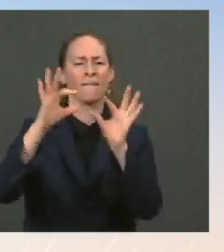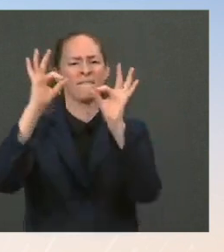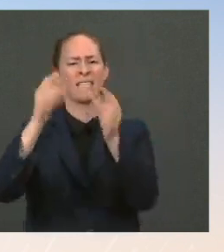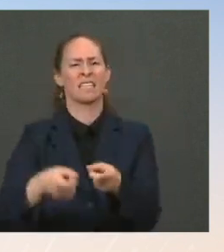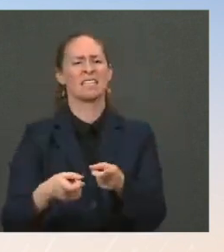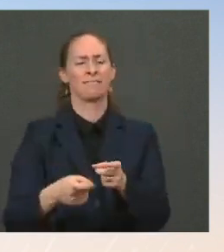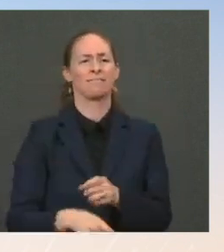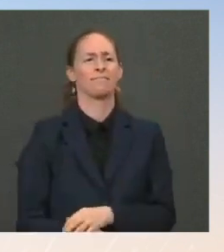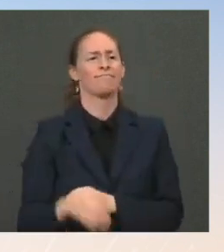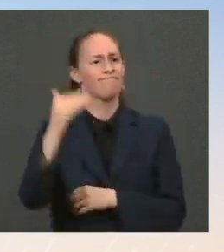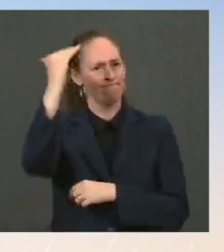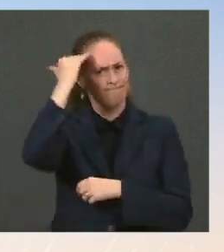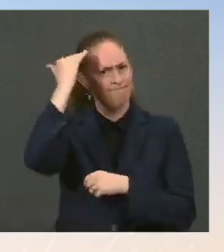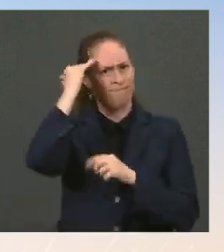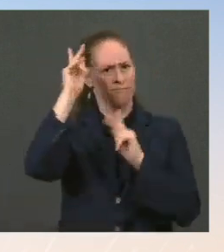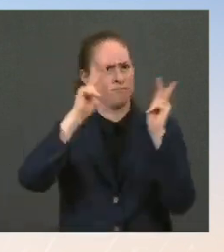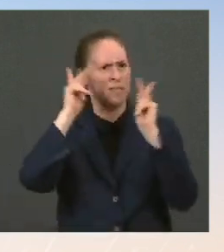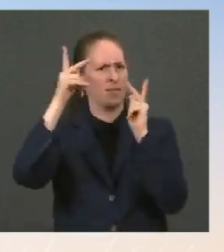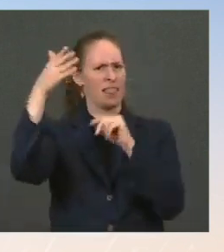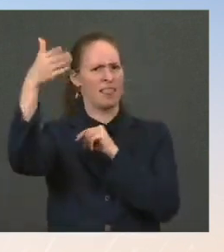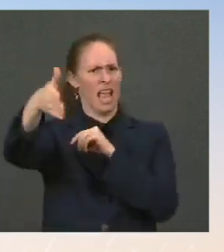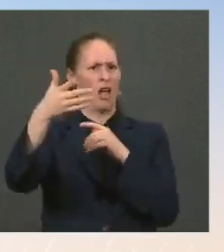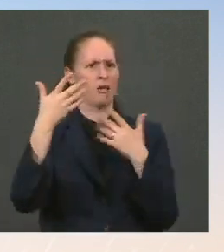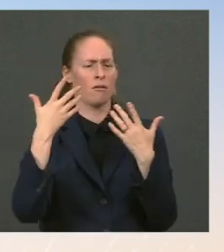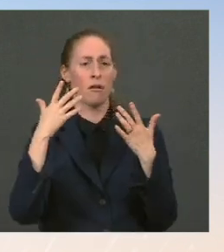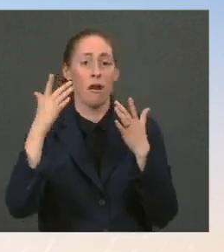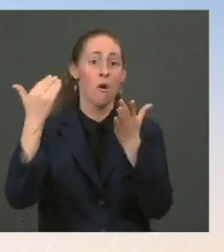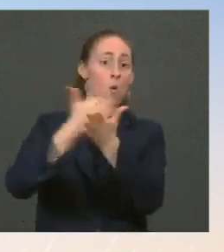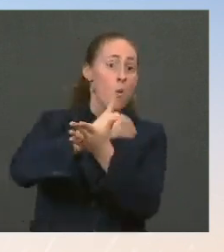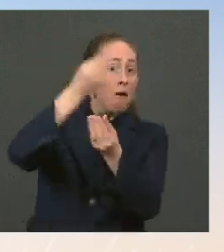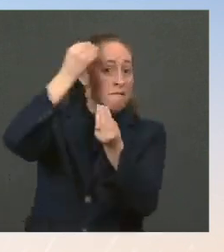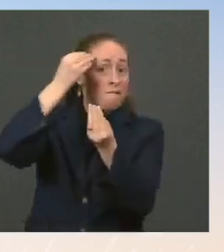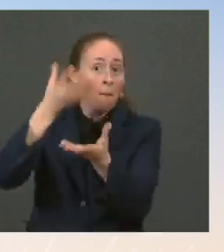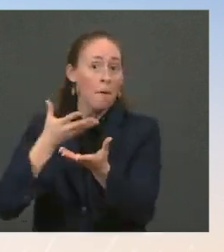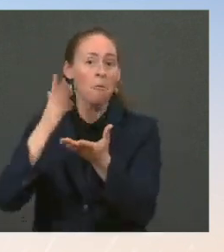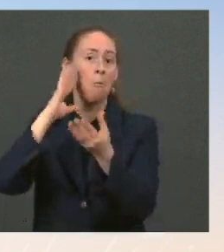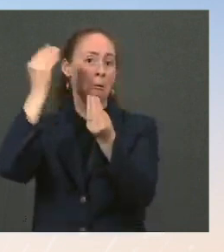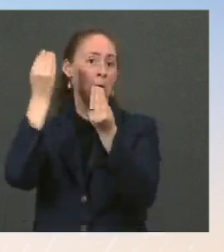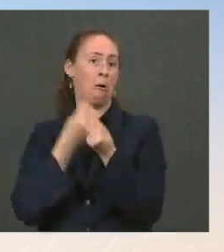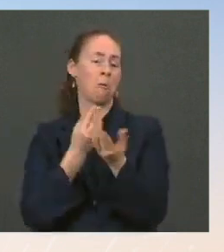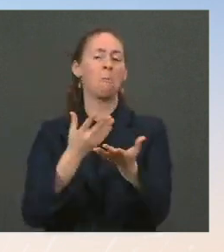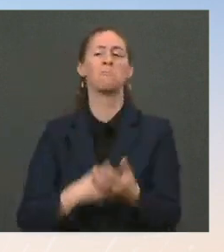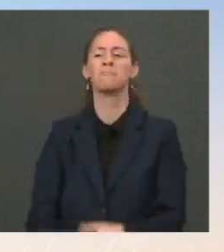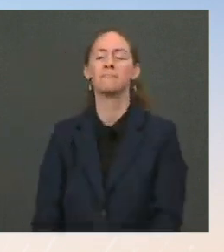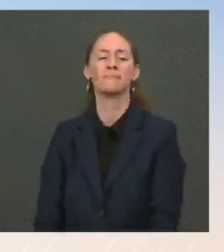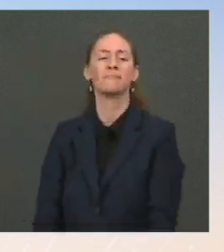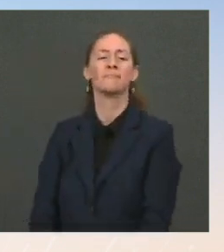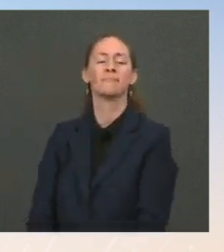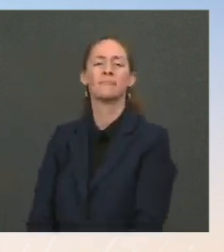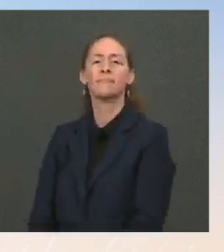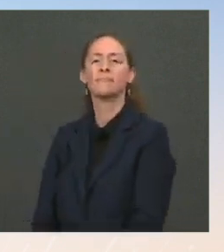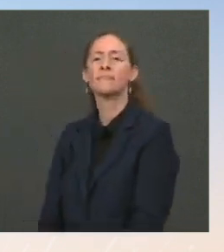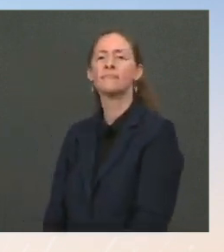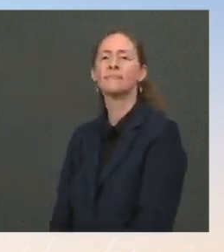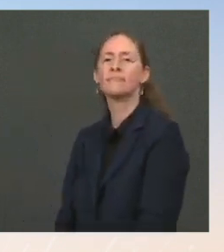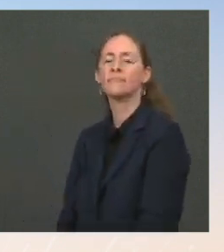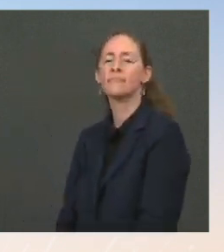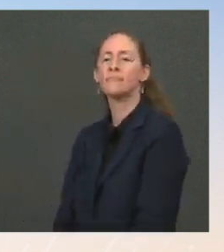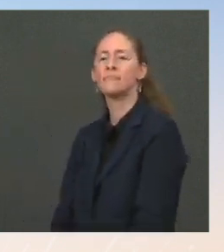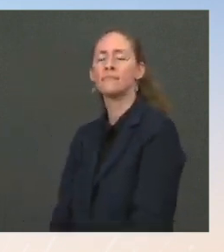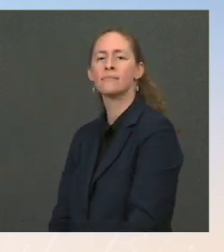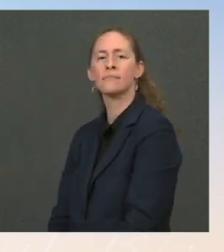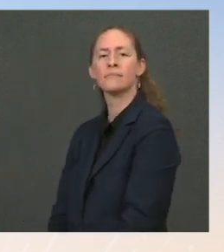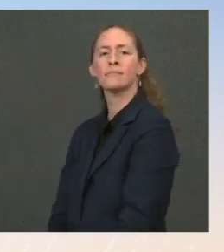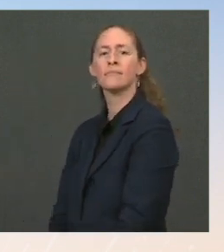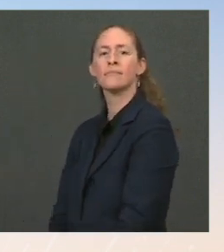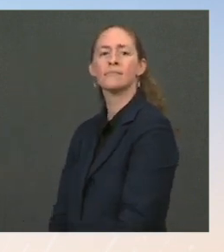have any additional steps we're taking that are up to date. Go ahead, April. Jen, we see there are crisis moments. Everything is